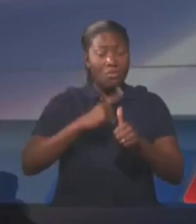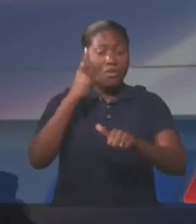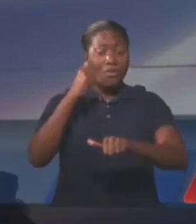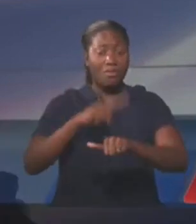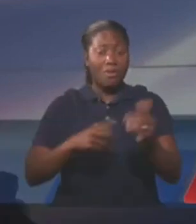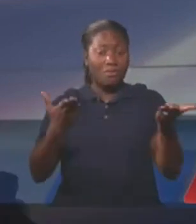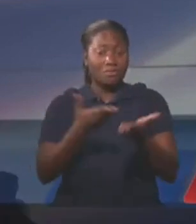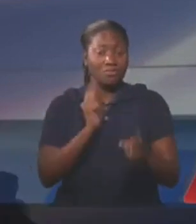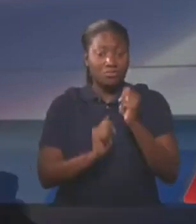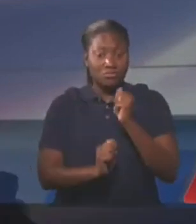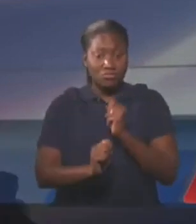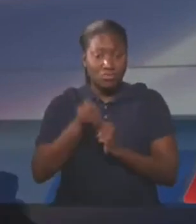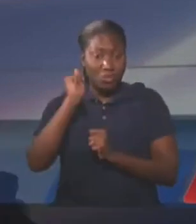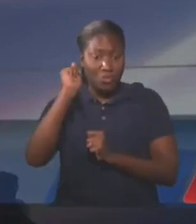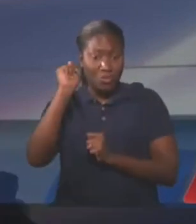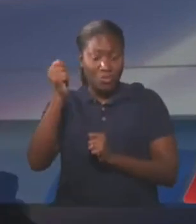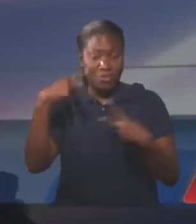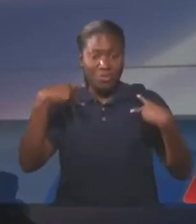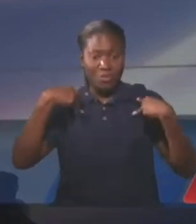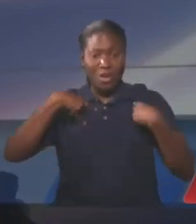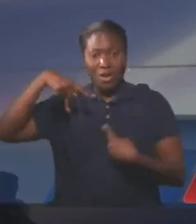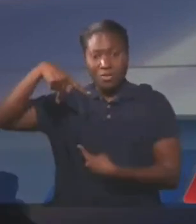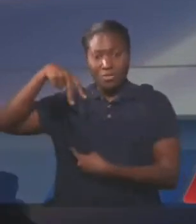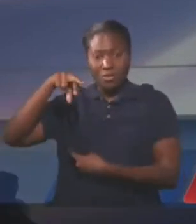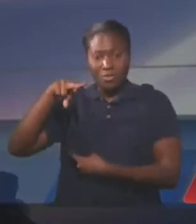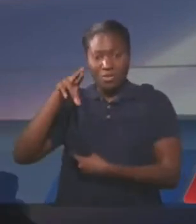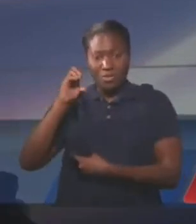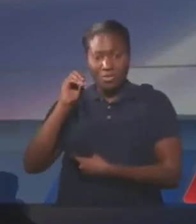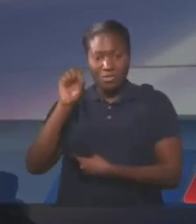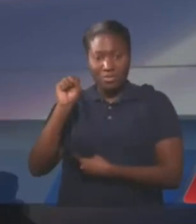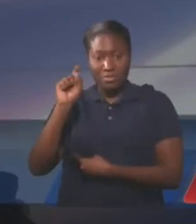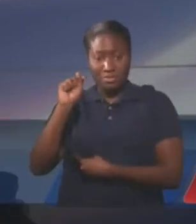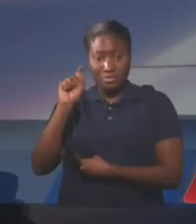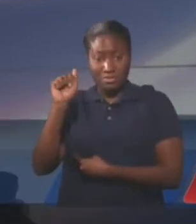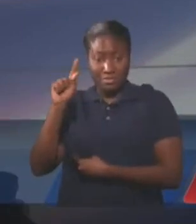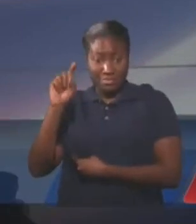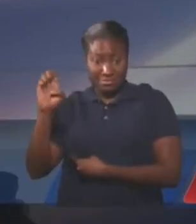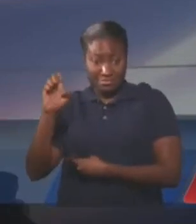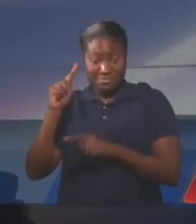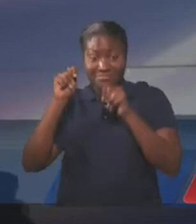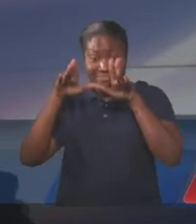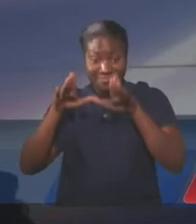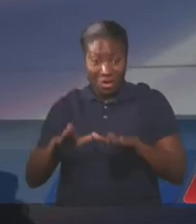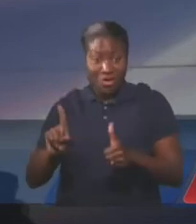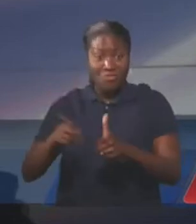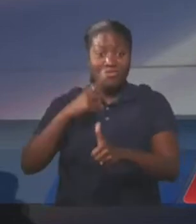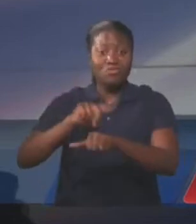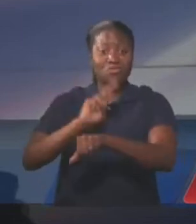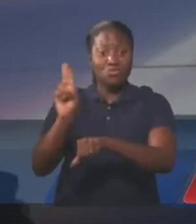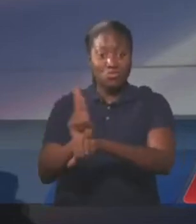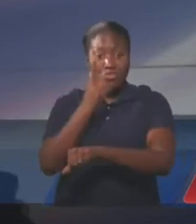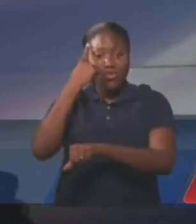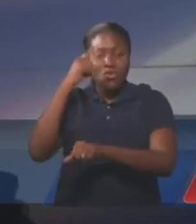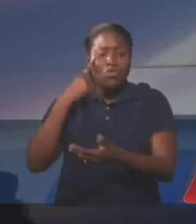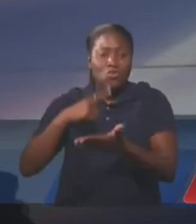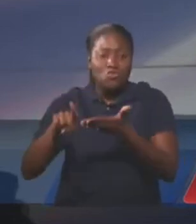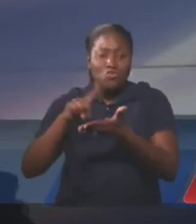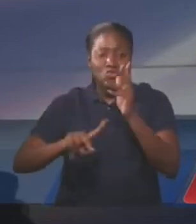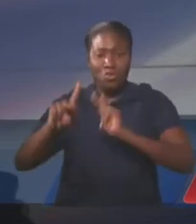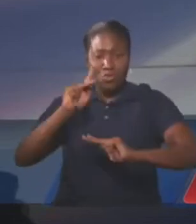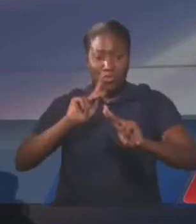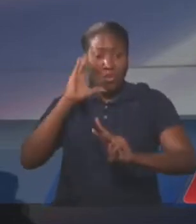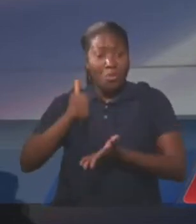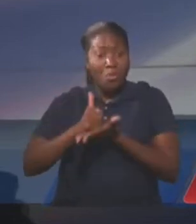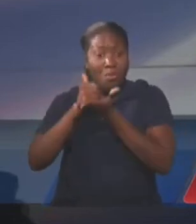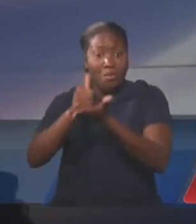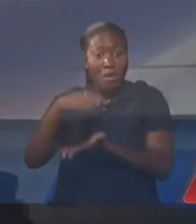first time in Trinidad and Tobago, a prostate-specific antigen, PSA test, is being used to screen patients, which can give a